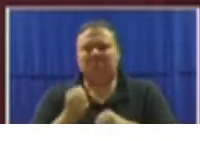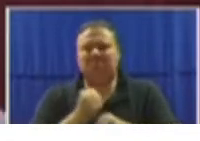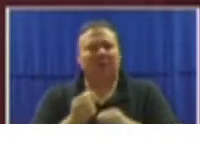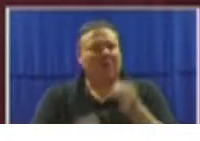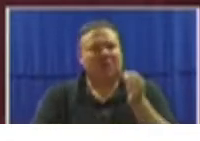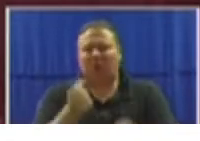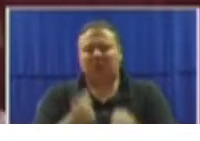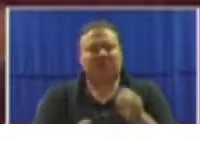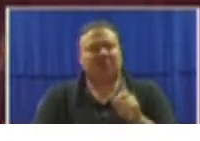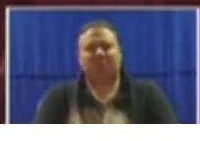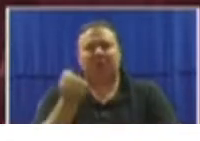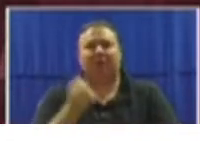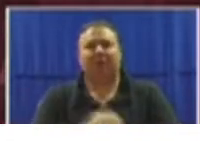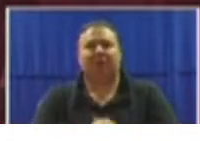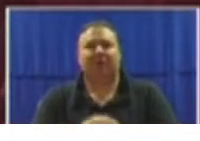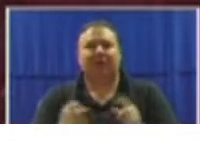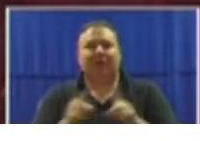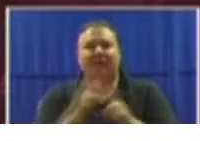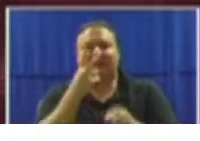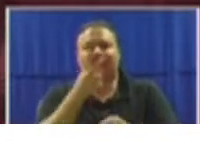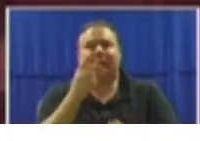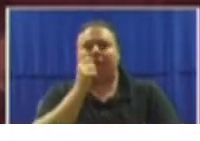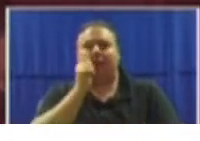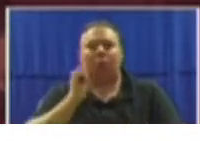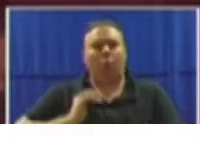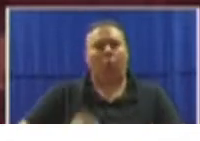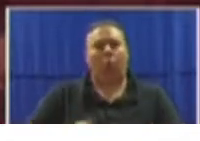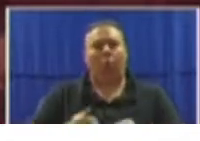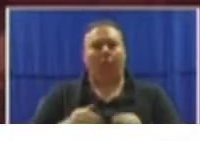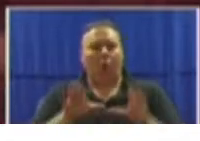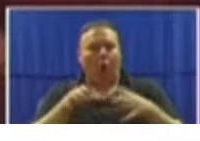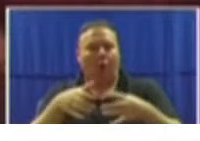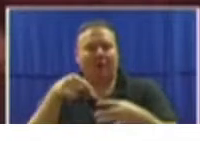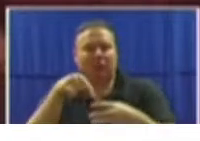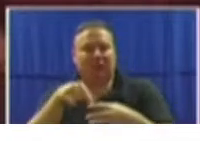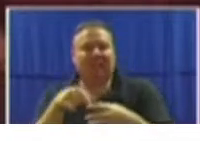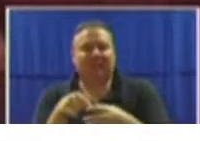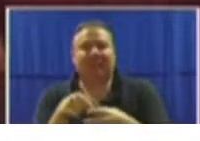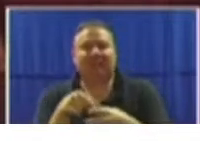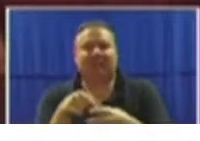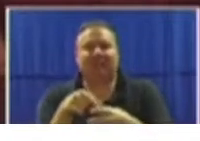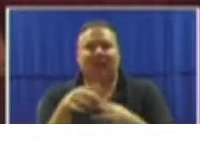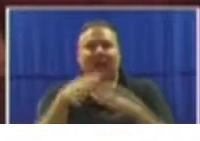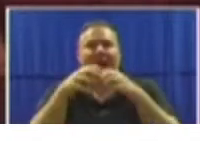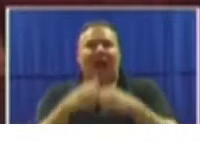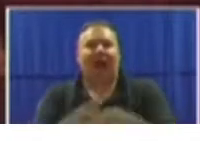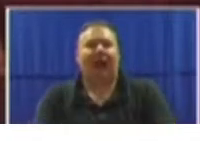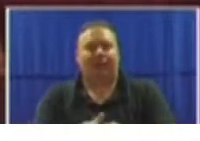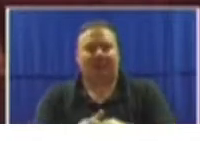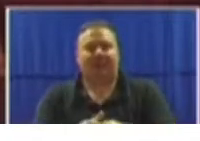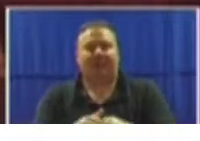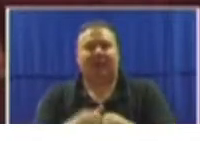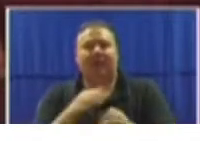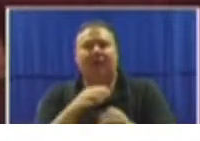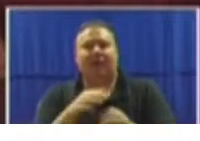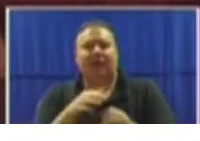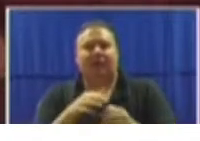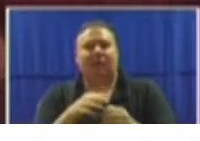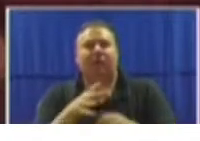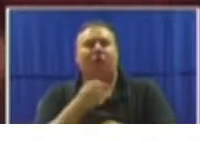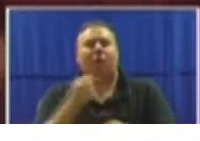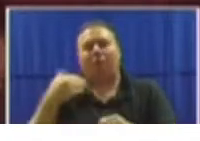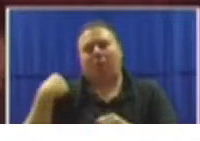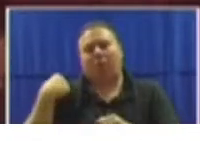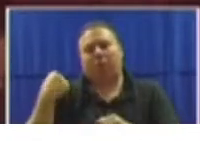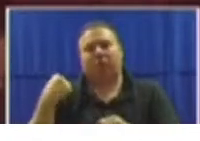We see the Gender Commission is collapsing under the Minister of Women today. Others are here